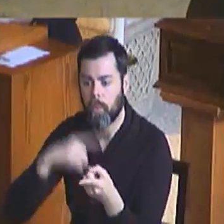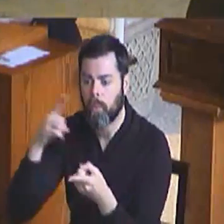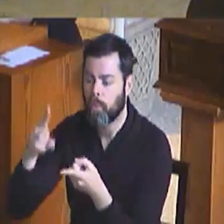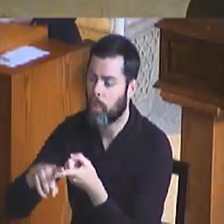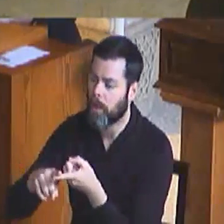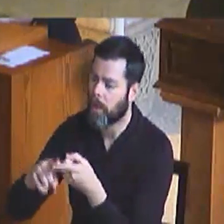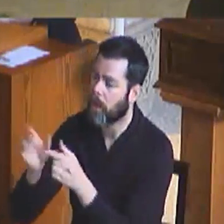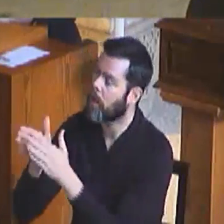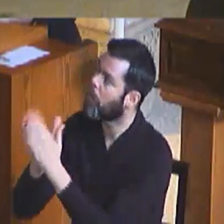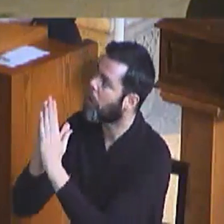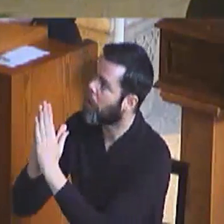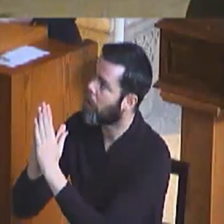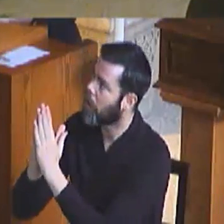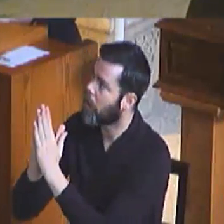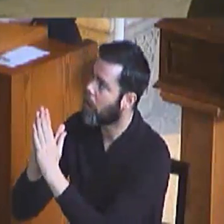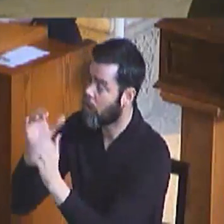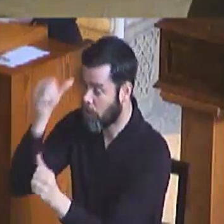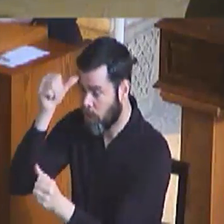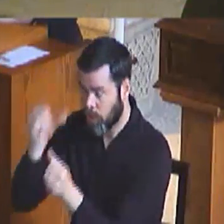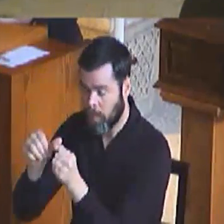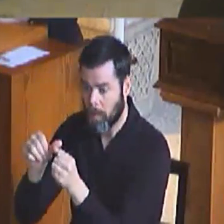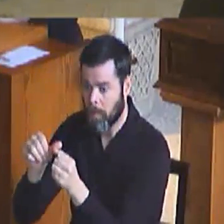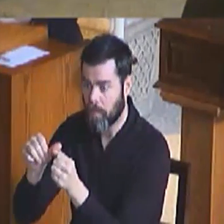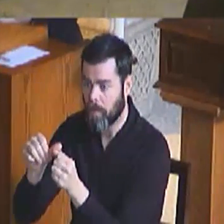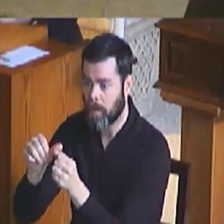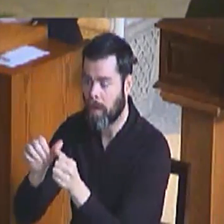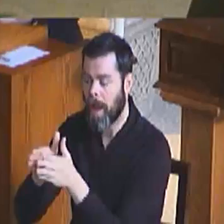But we must ask.